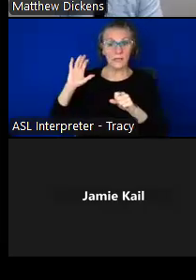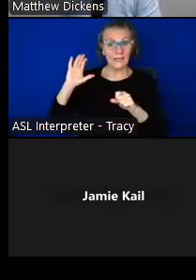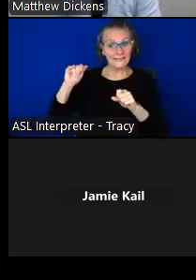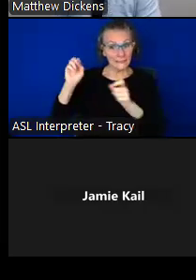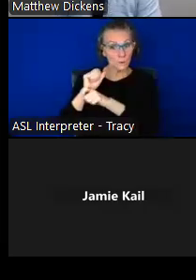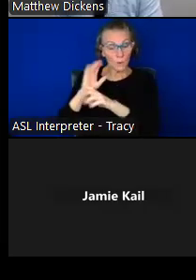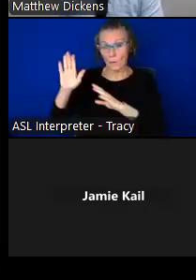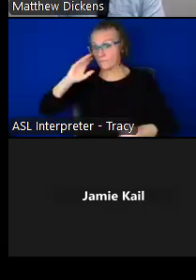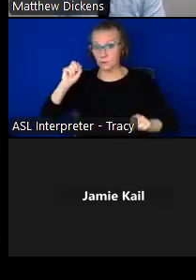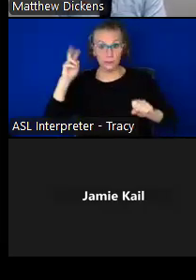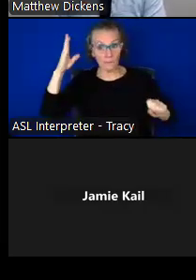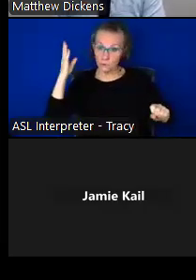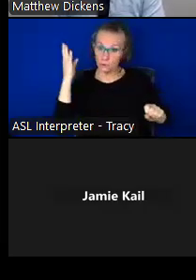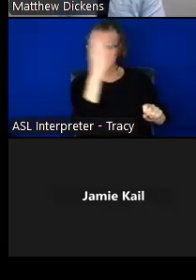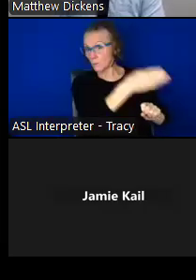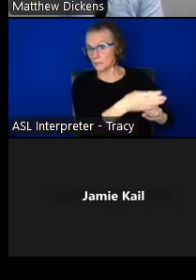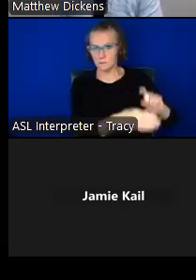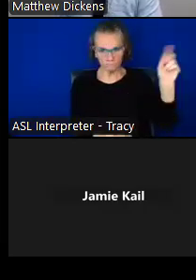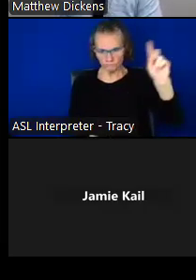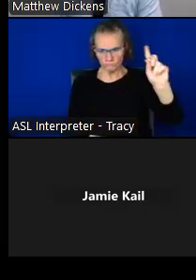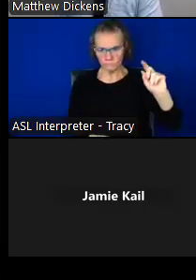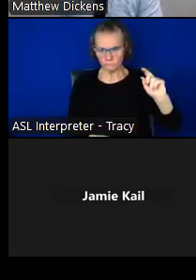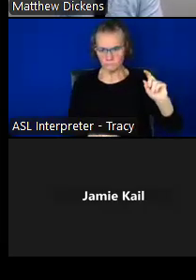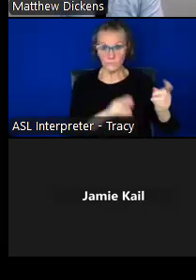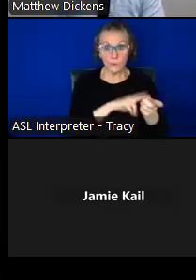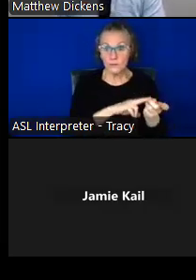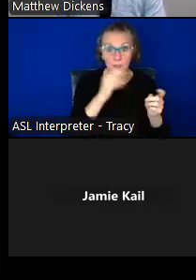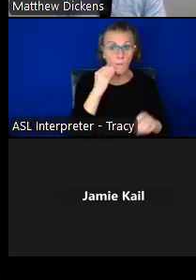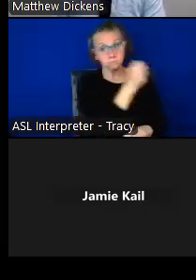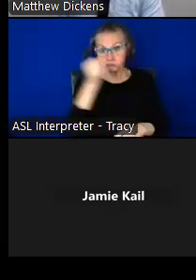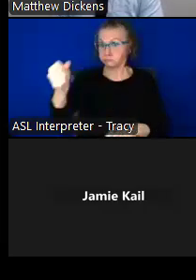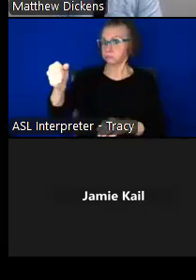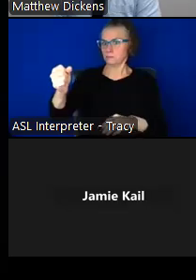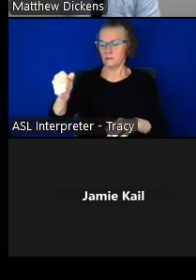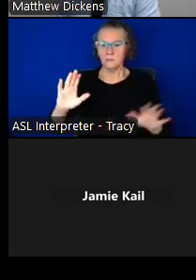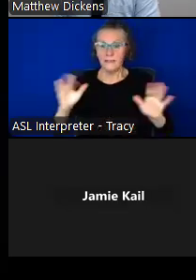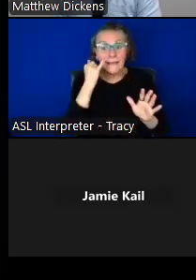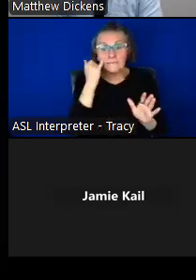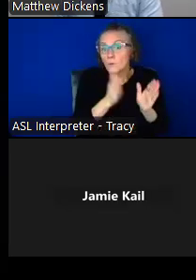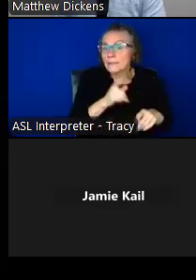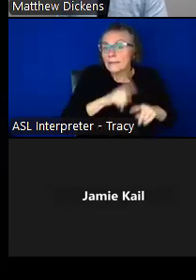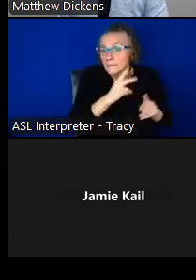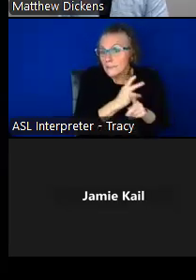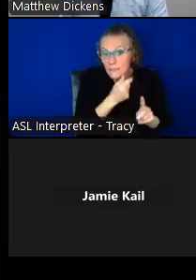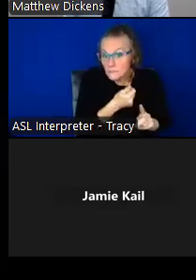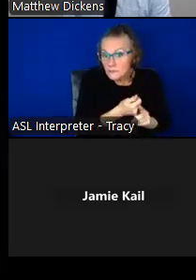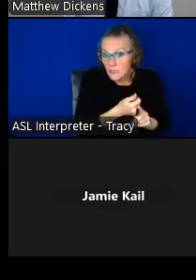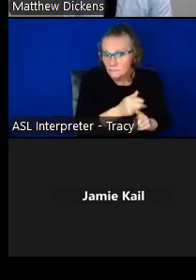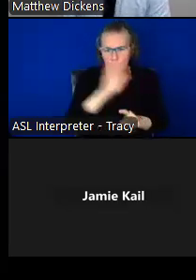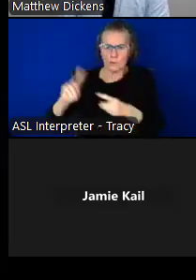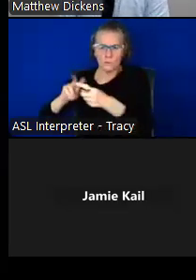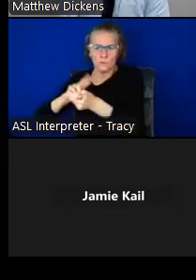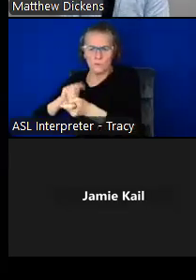going to jump straight to, say, like nursing home placement. If an individual can't take care of themselves, like, we're going to look